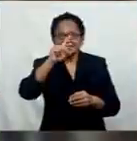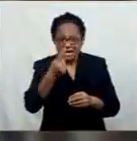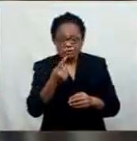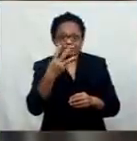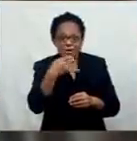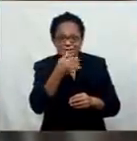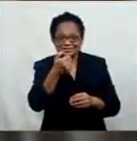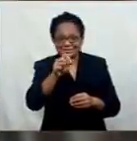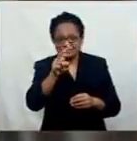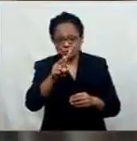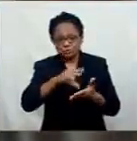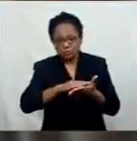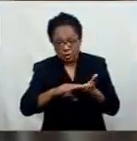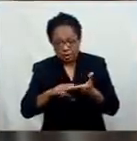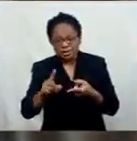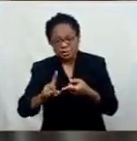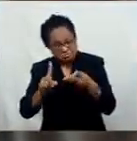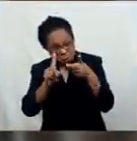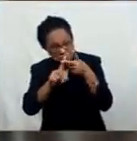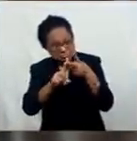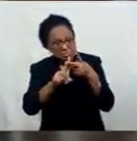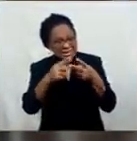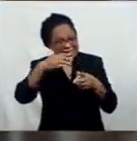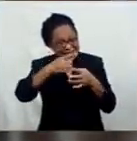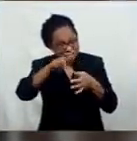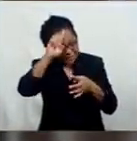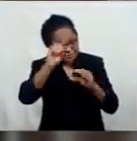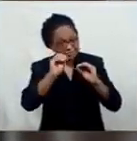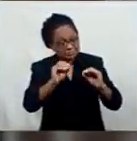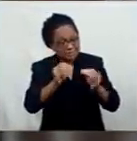$226,462. Education assistance amounting to